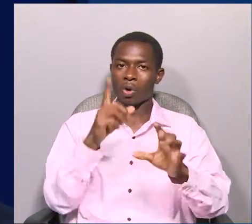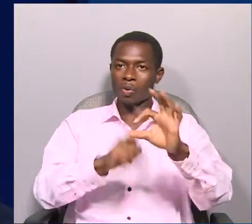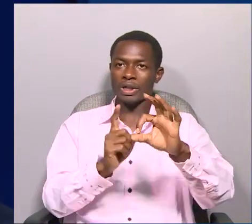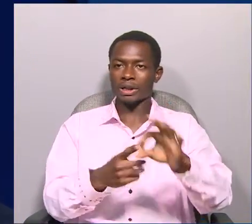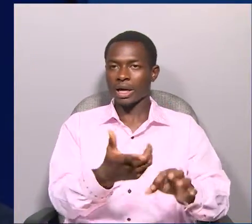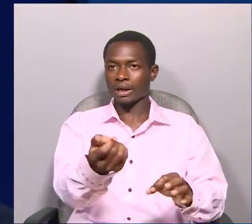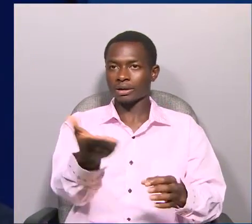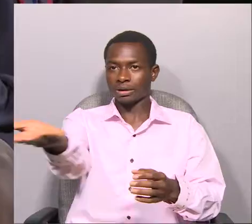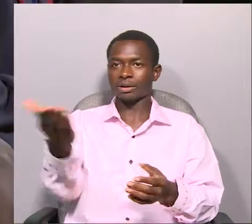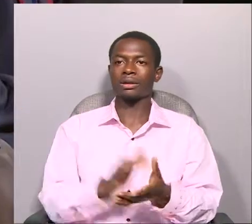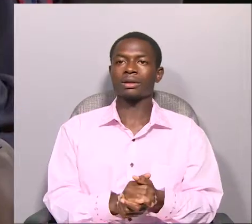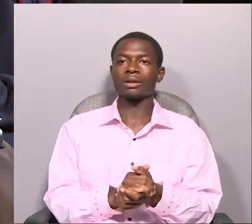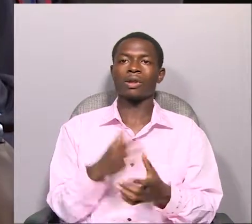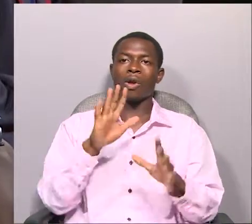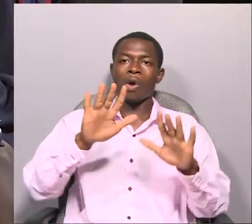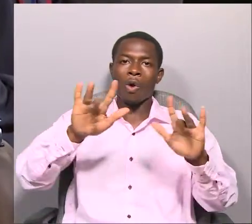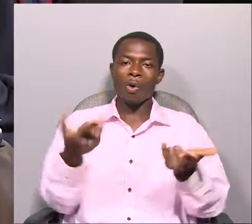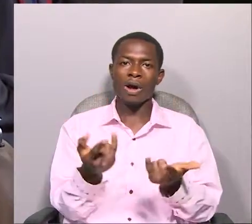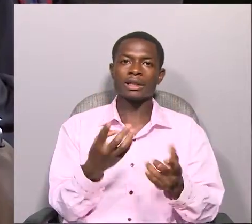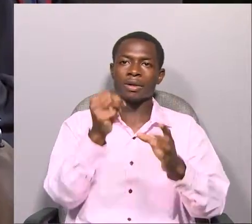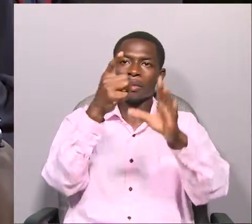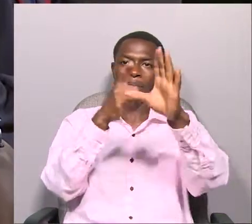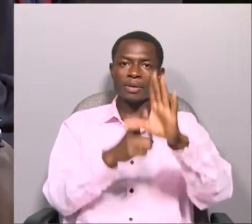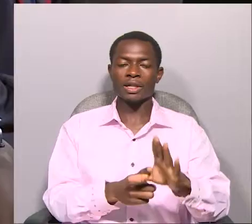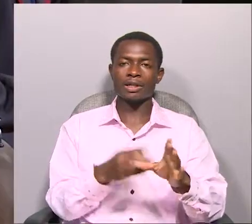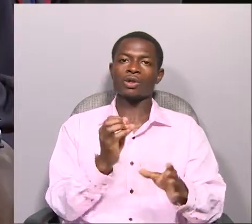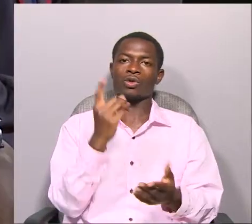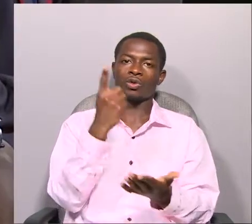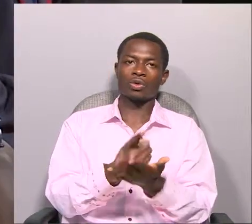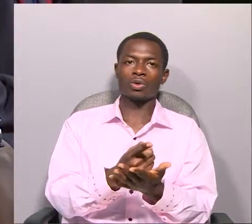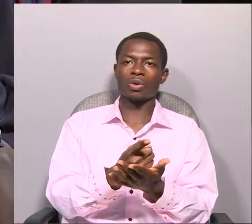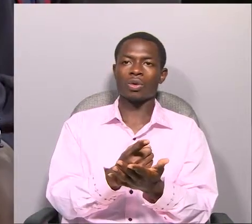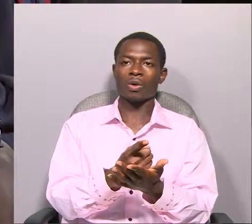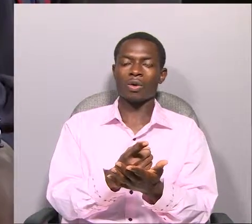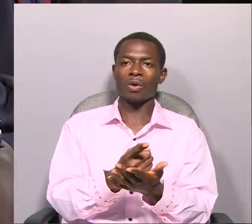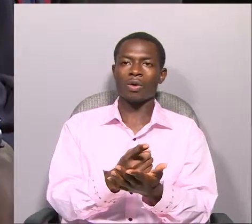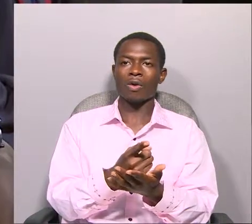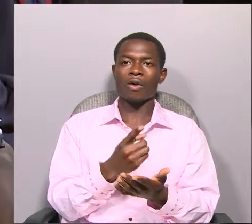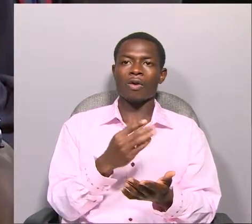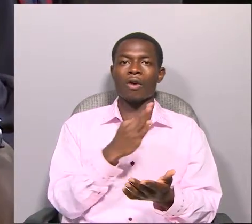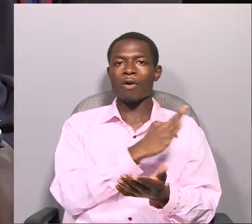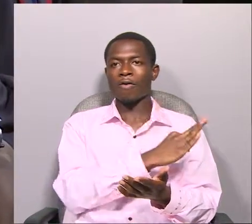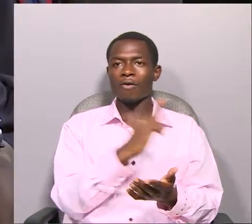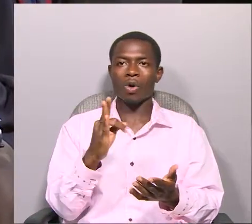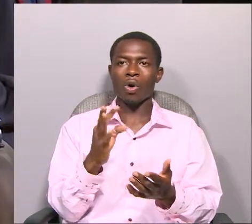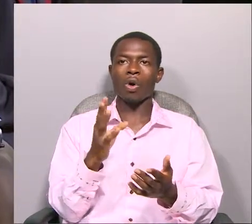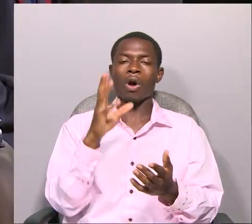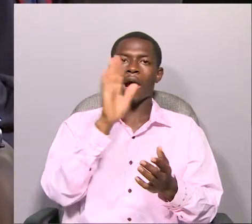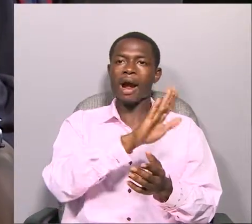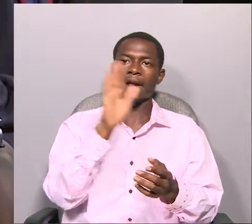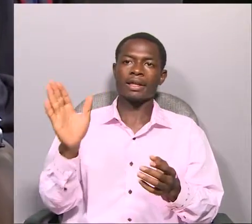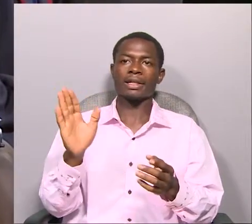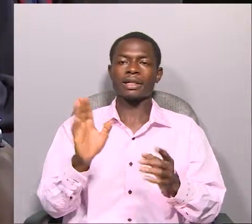minister. Do go ahead. Does what has the ministry done in order to expand the office or the room for